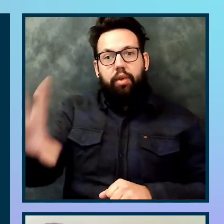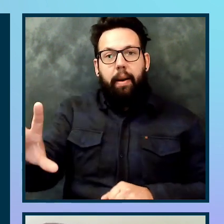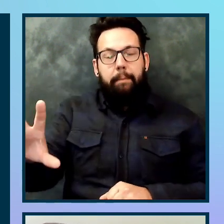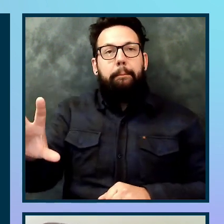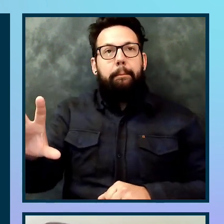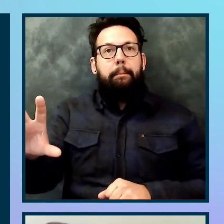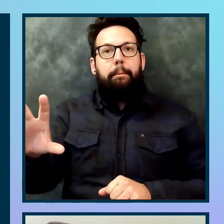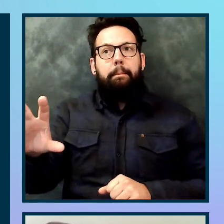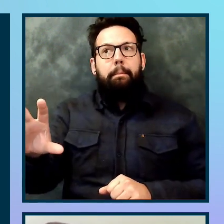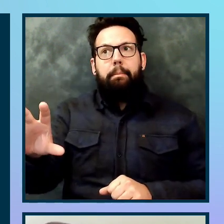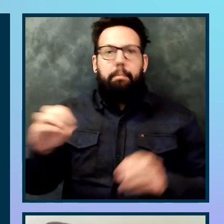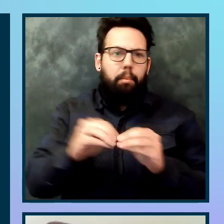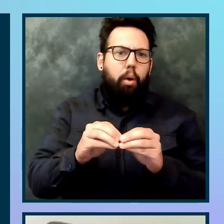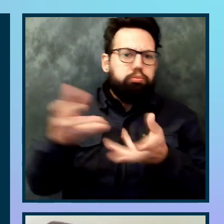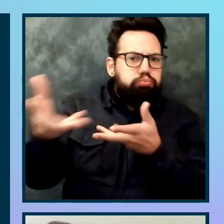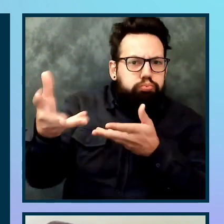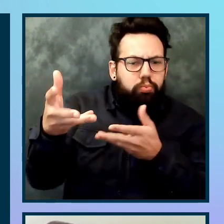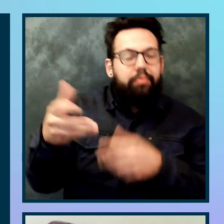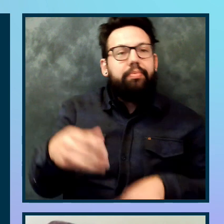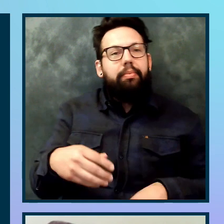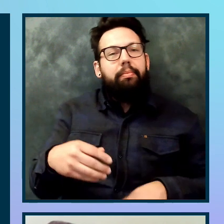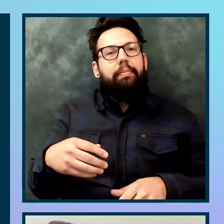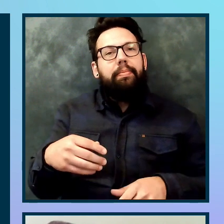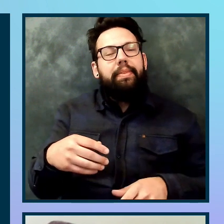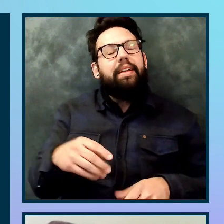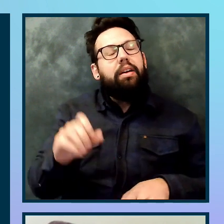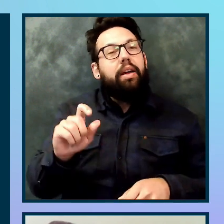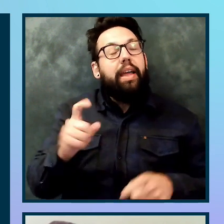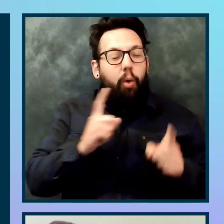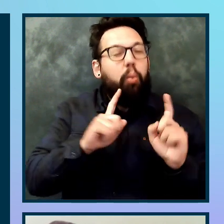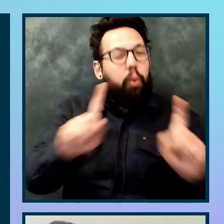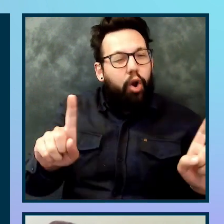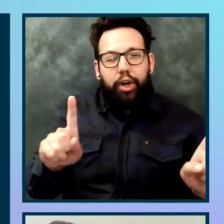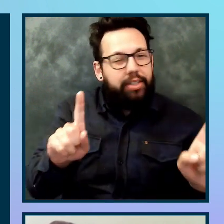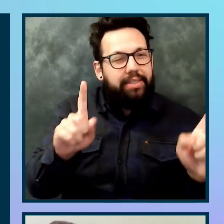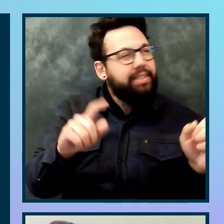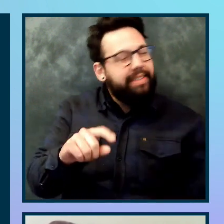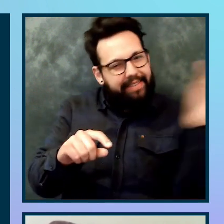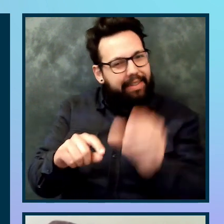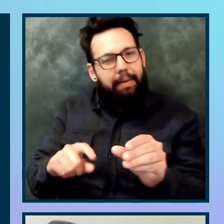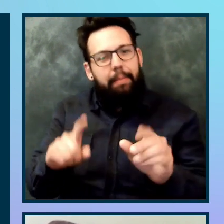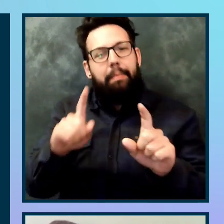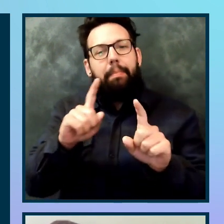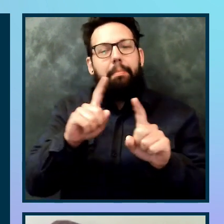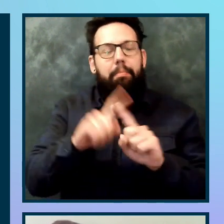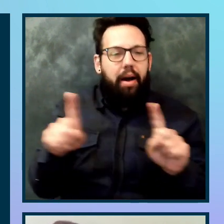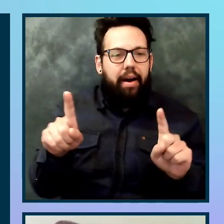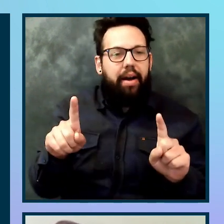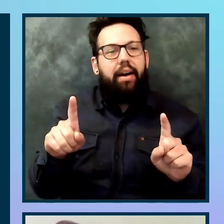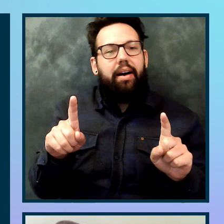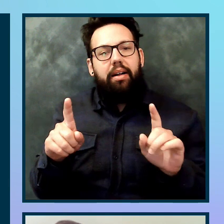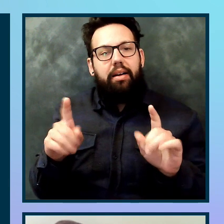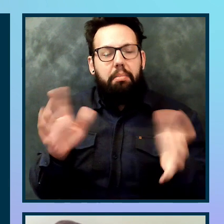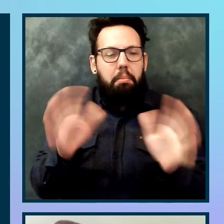we did some assessments with our users, and we found that what we're missing is the status indicator of how the upload is actually doing.